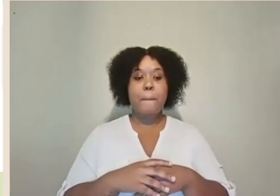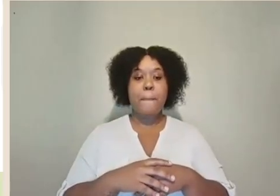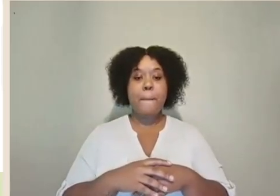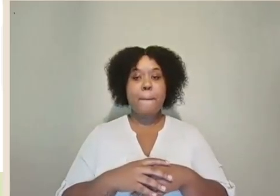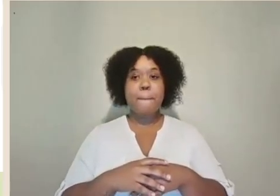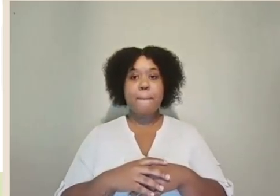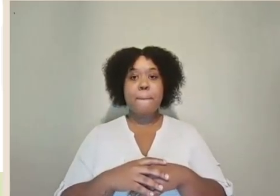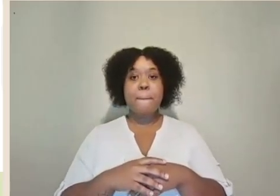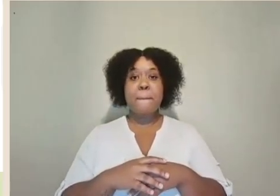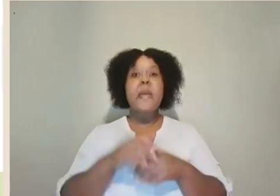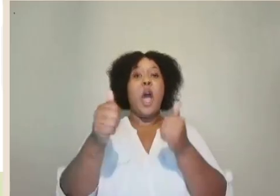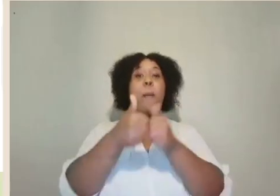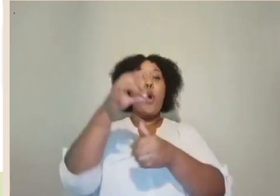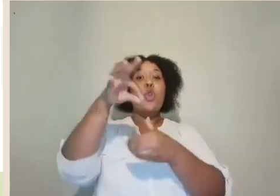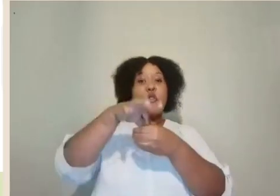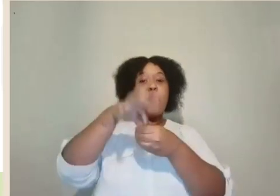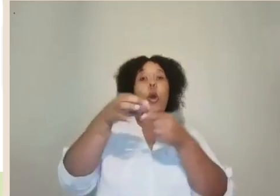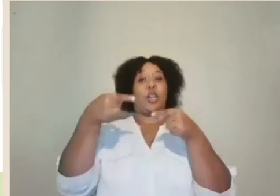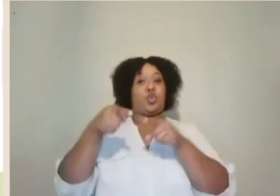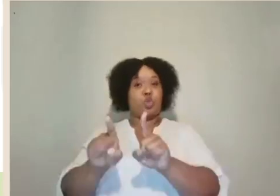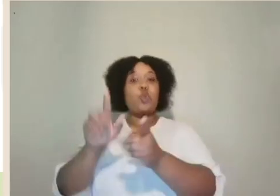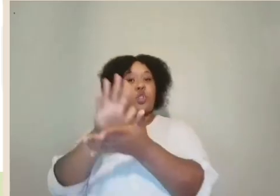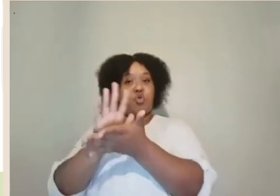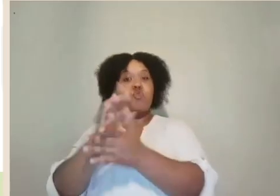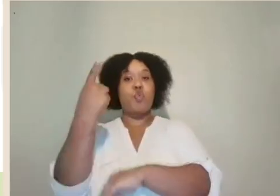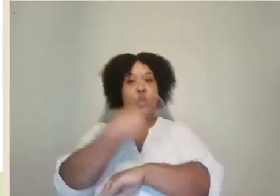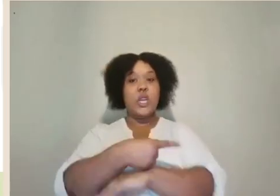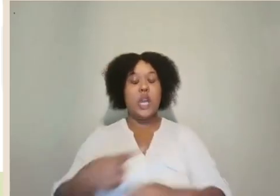Most of us are voting for the school day here.